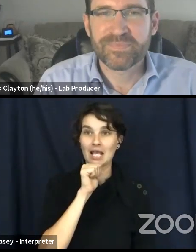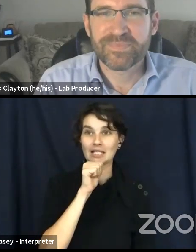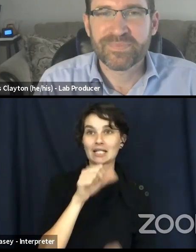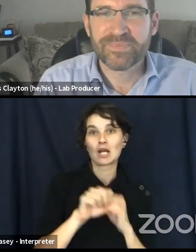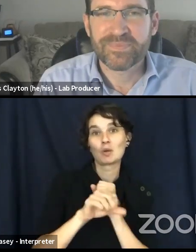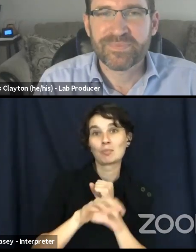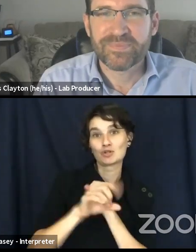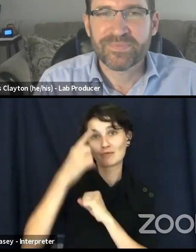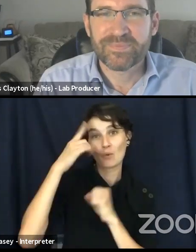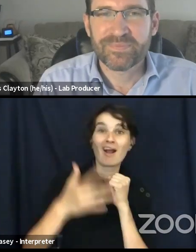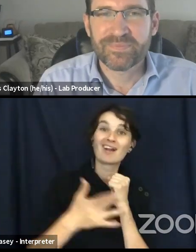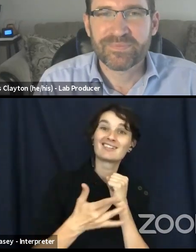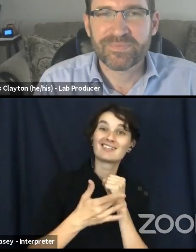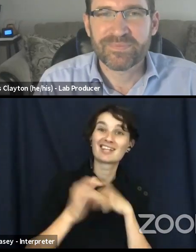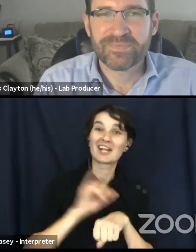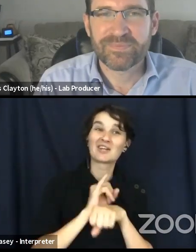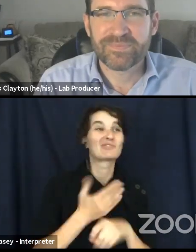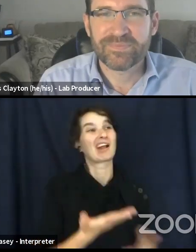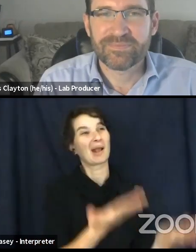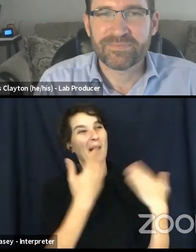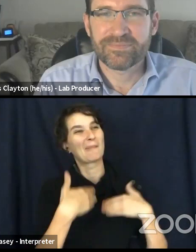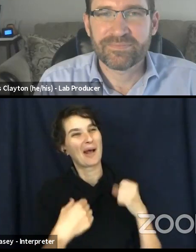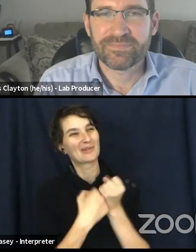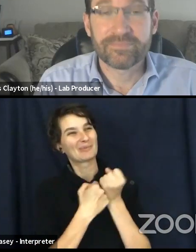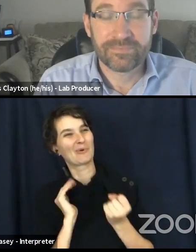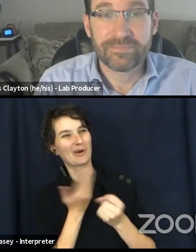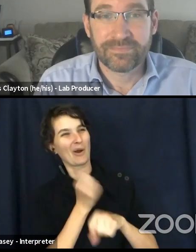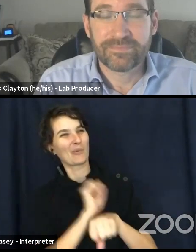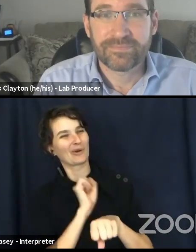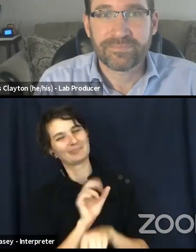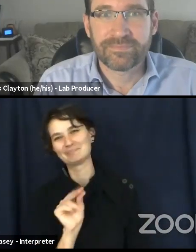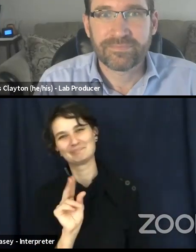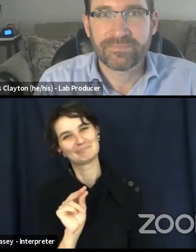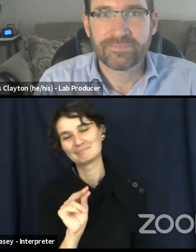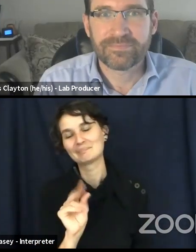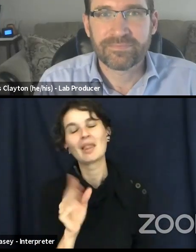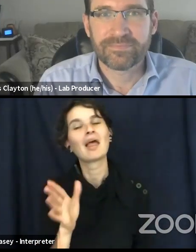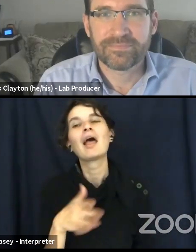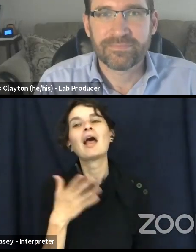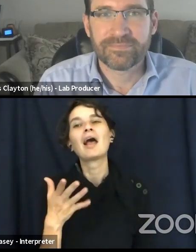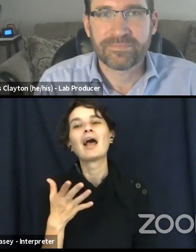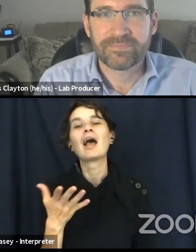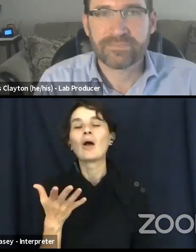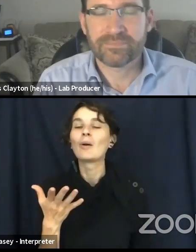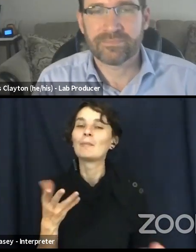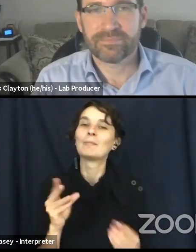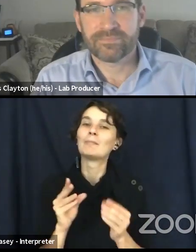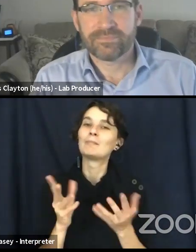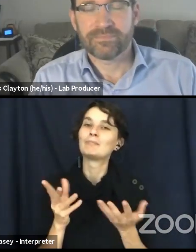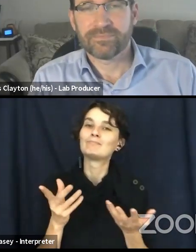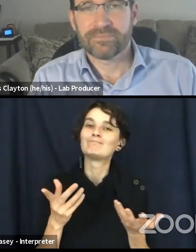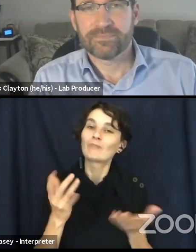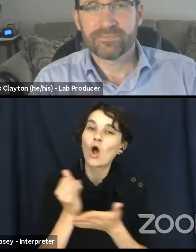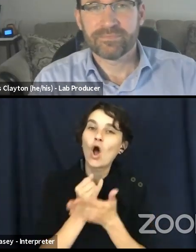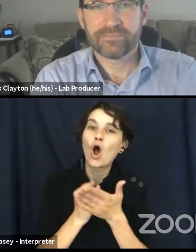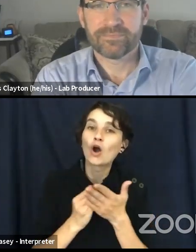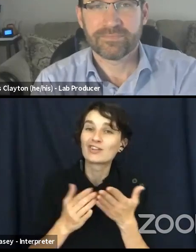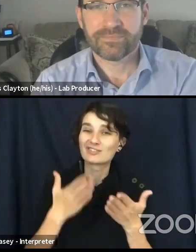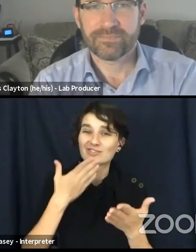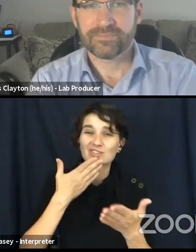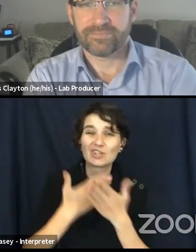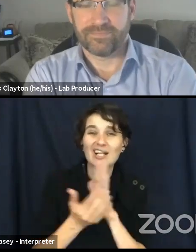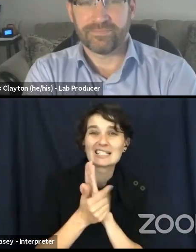industry, come support our work. You know, it's a, look, we're artists are really good at imagining